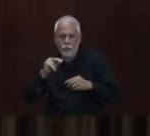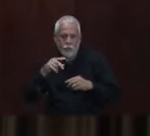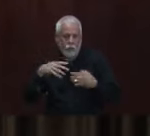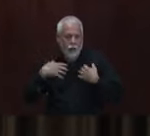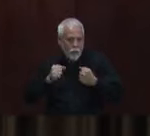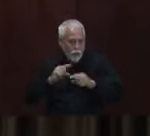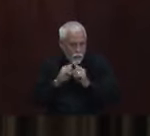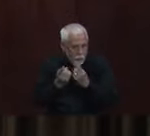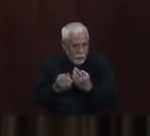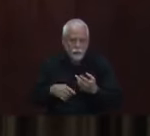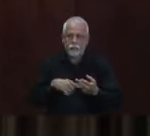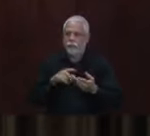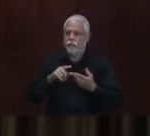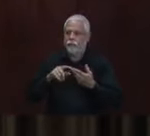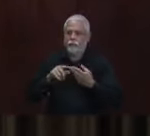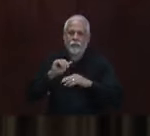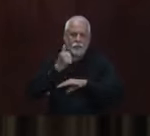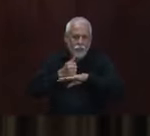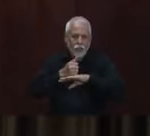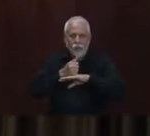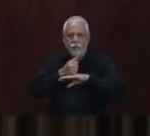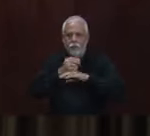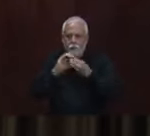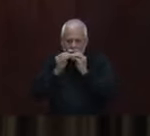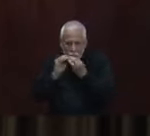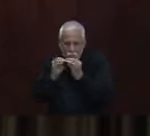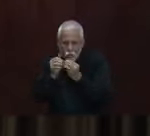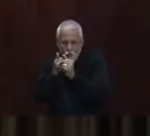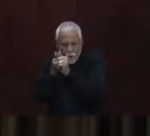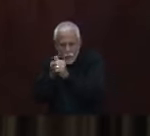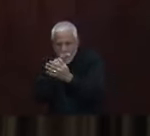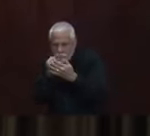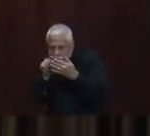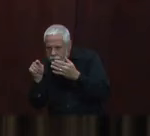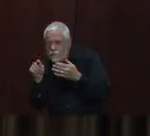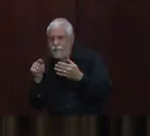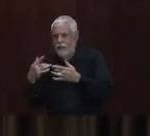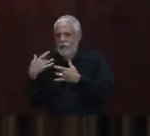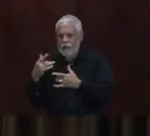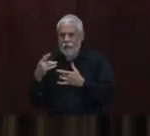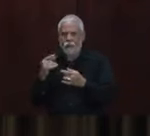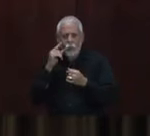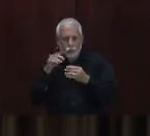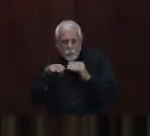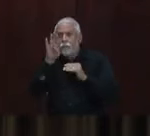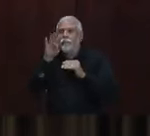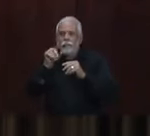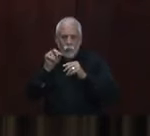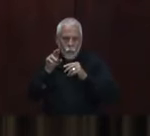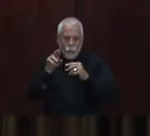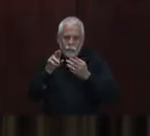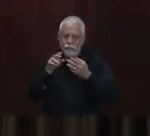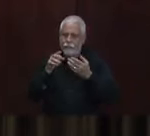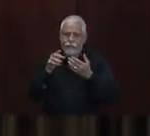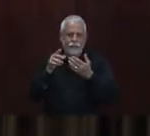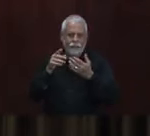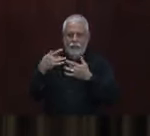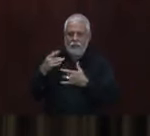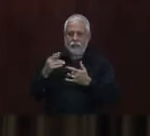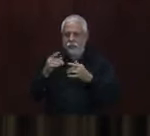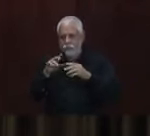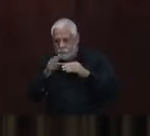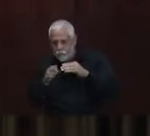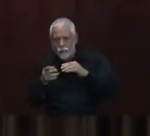department, set up key metrics that you're following, and looking for any spikes or any types of trends that show